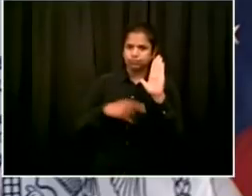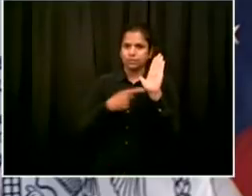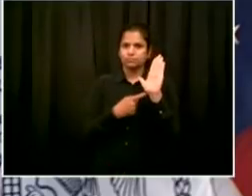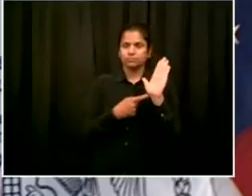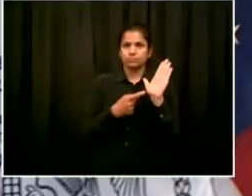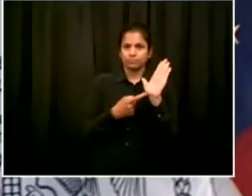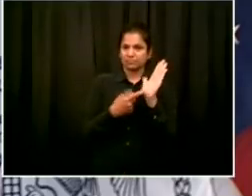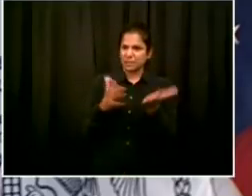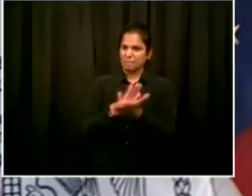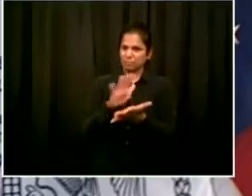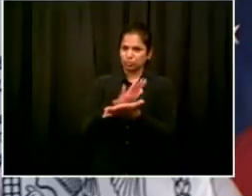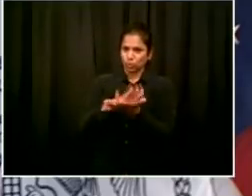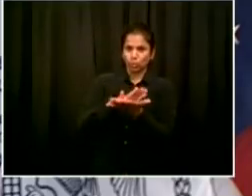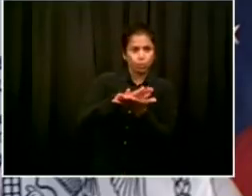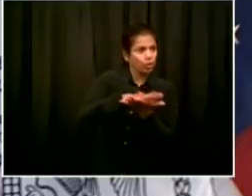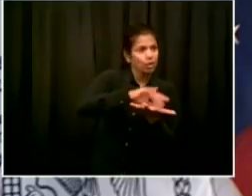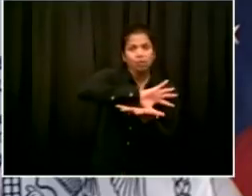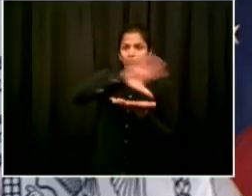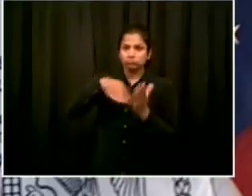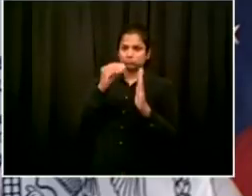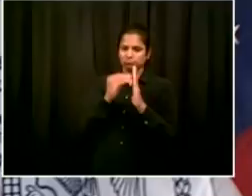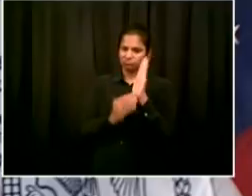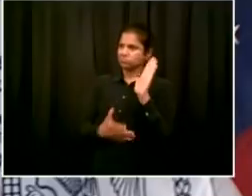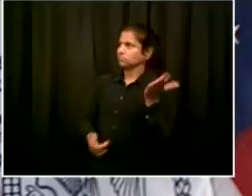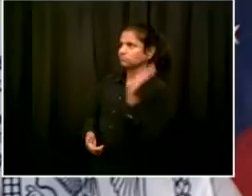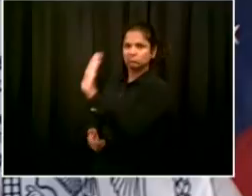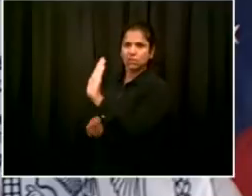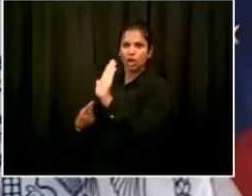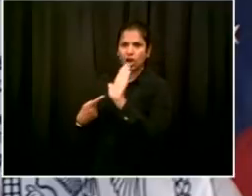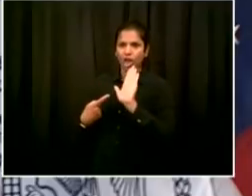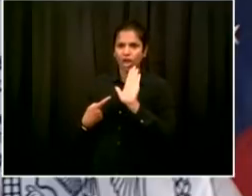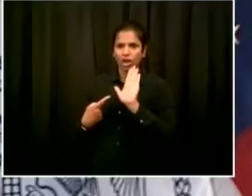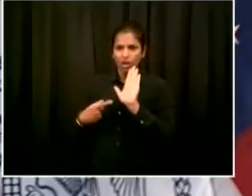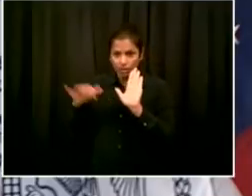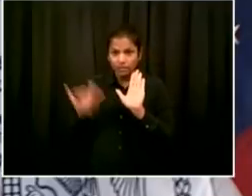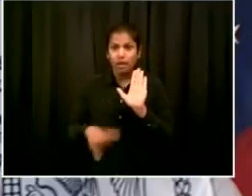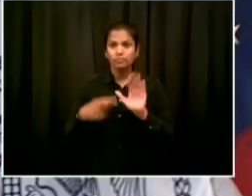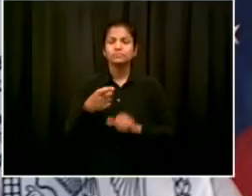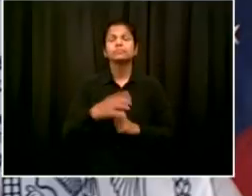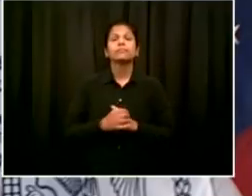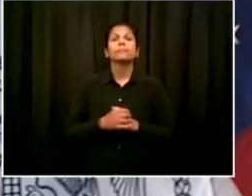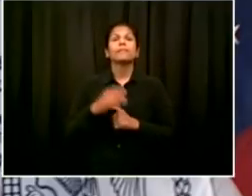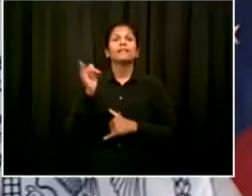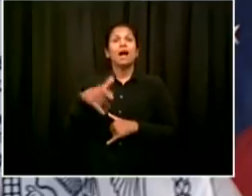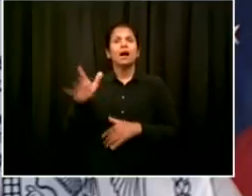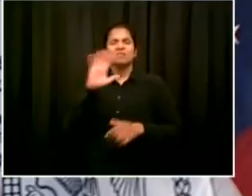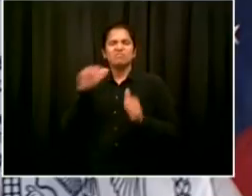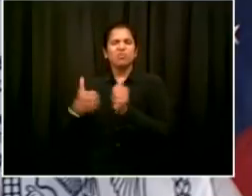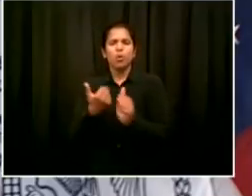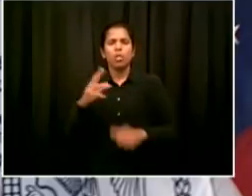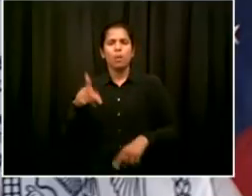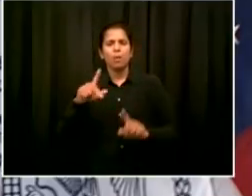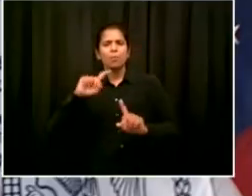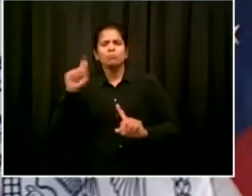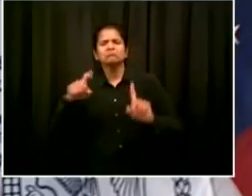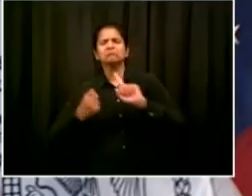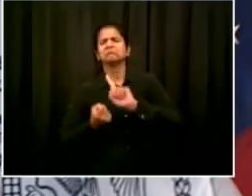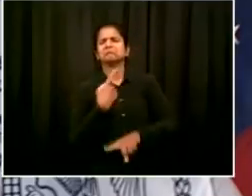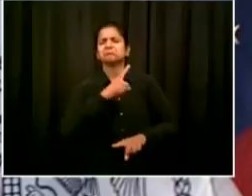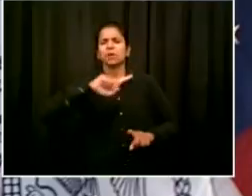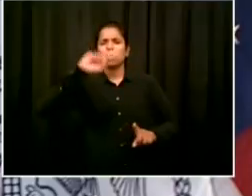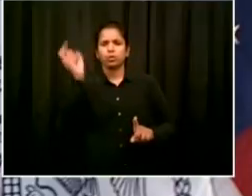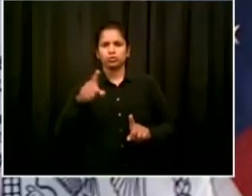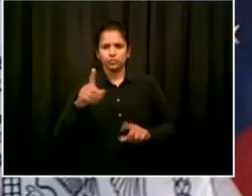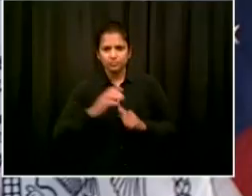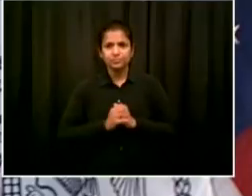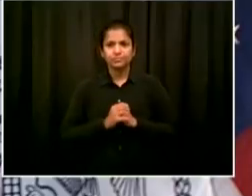Marcia? Mr. Mayor, also, this was a very bloody weekend, another bloody weekend of gun violence and gun shootings. And I